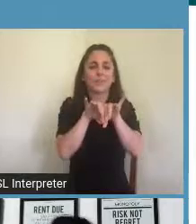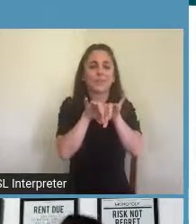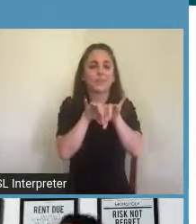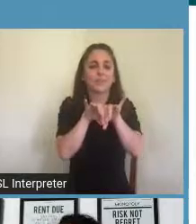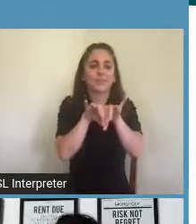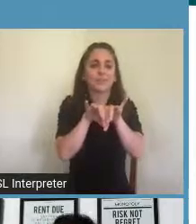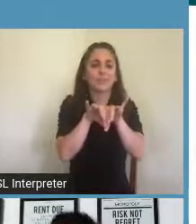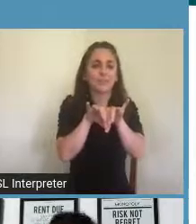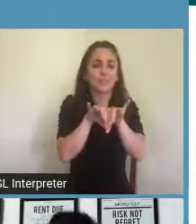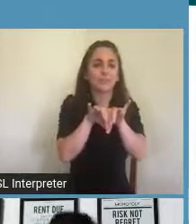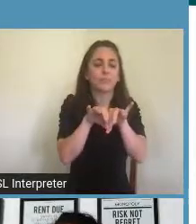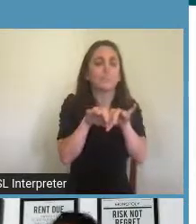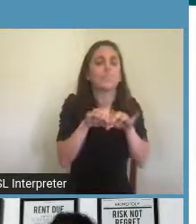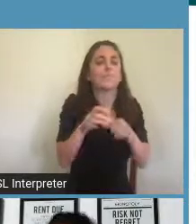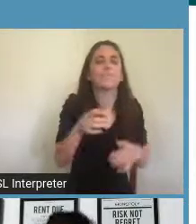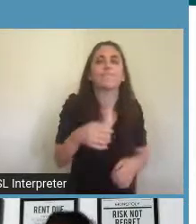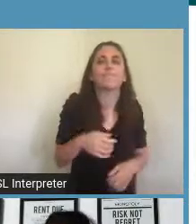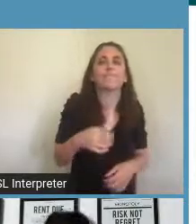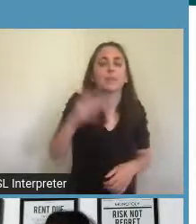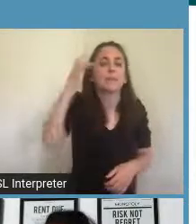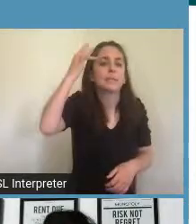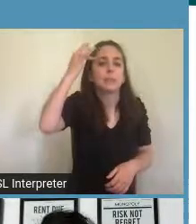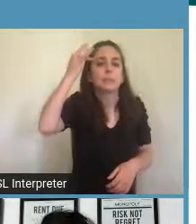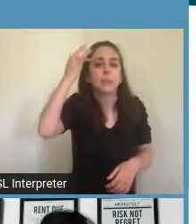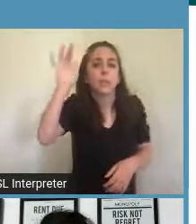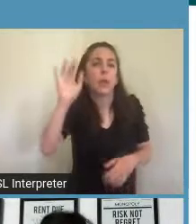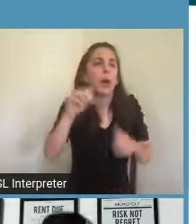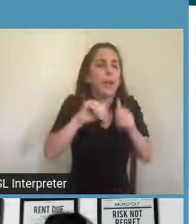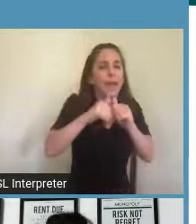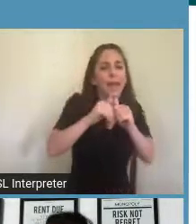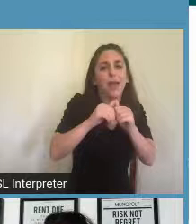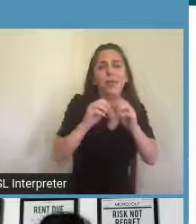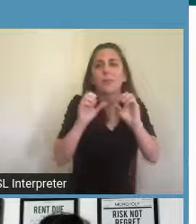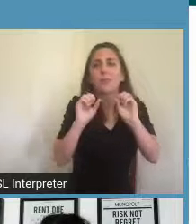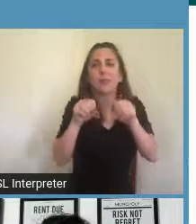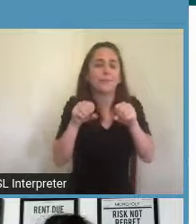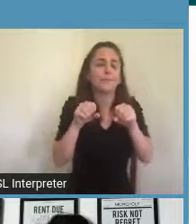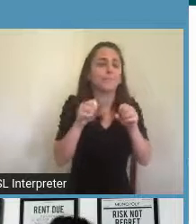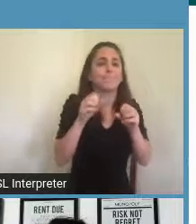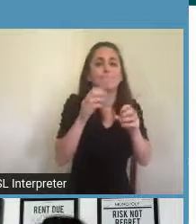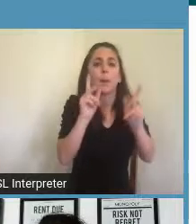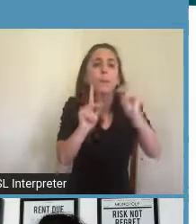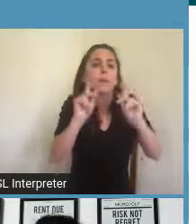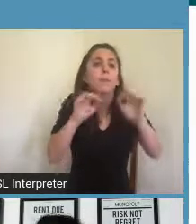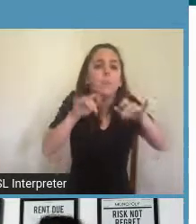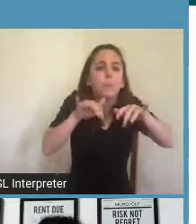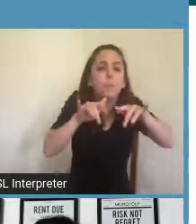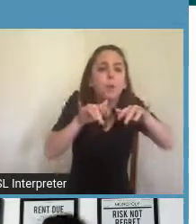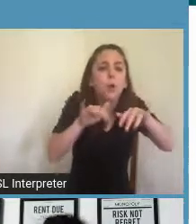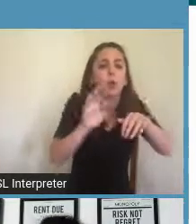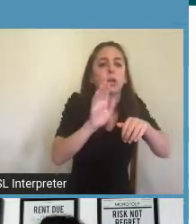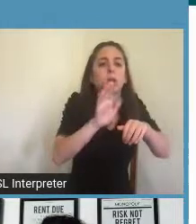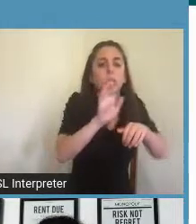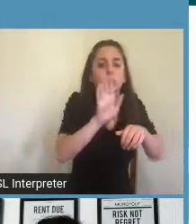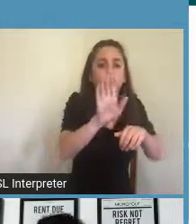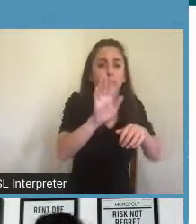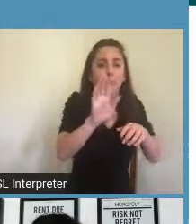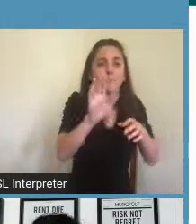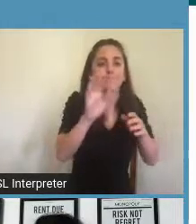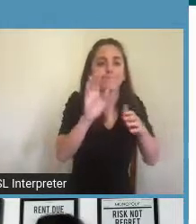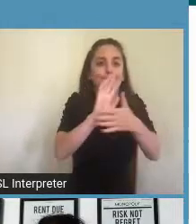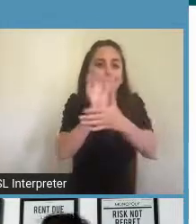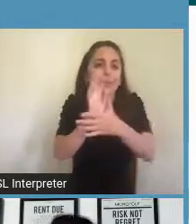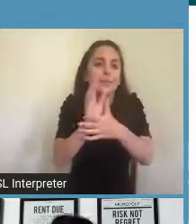is just getting smarter on how you can make your video searchable online and easier for people to find and